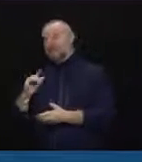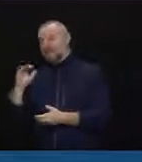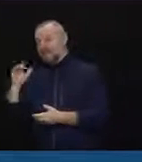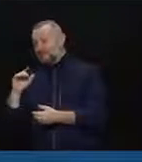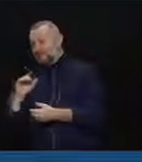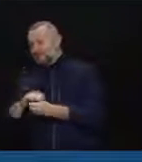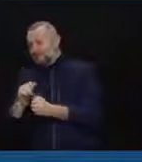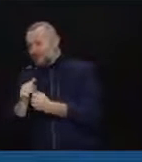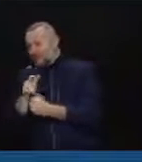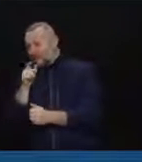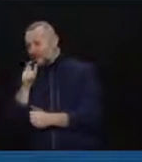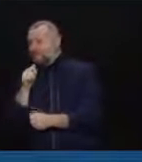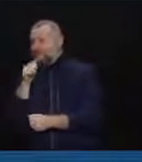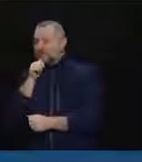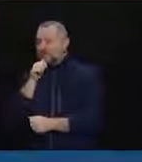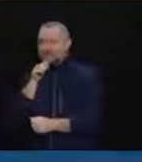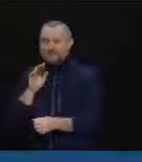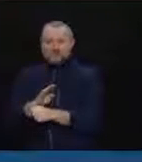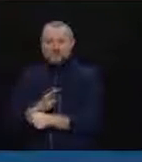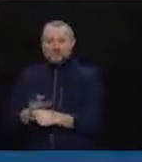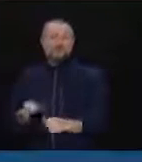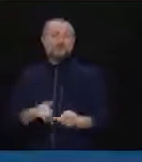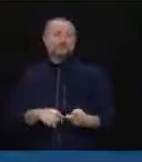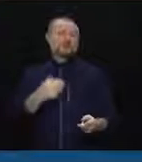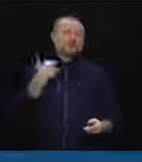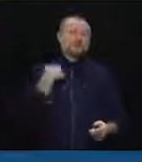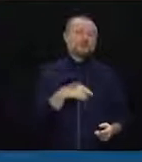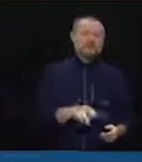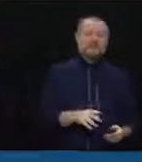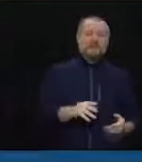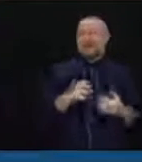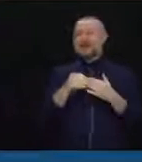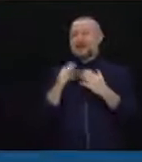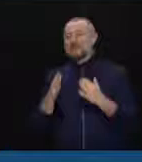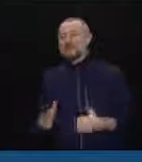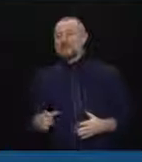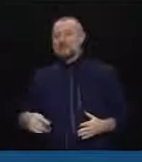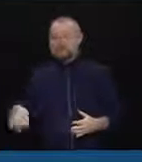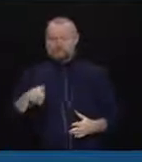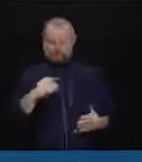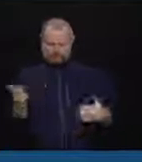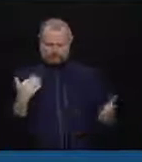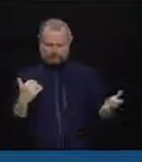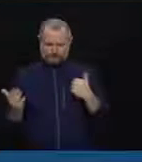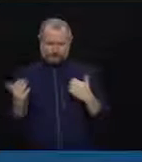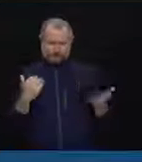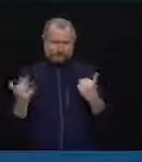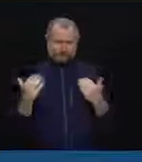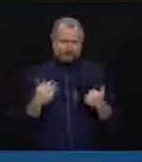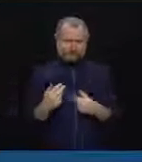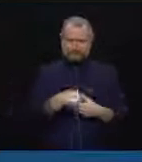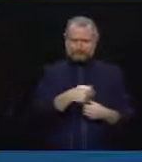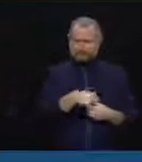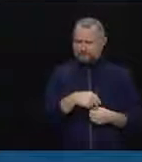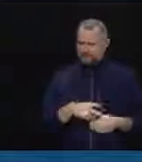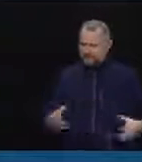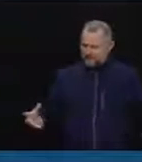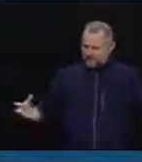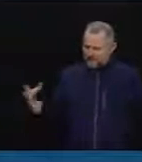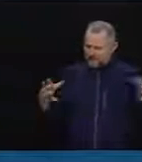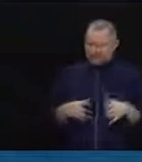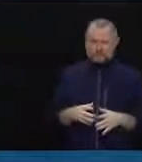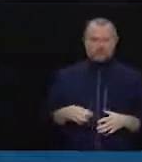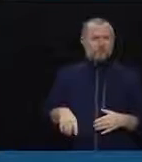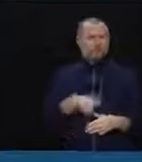clergy, everybody we could possibly think of has been involved in this process. So right now we have about 70%